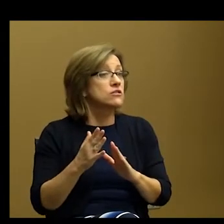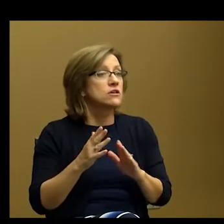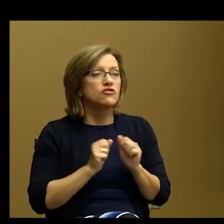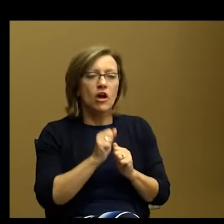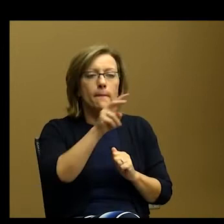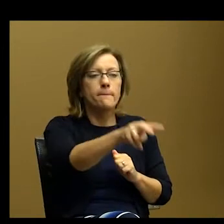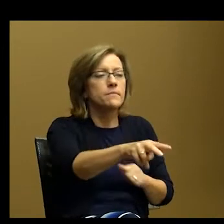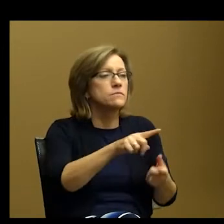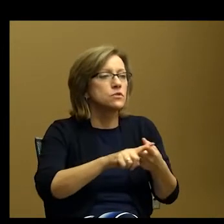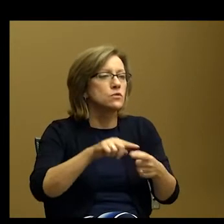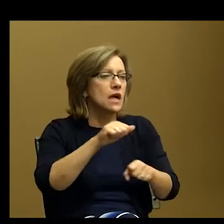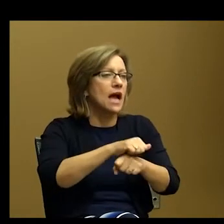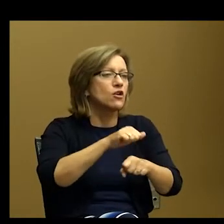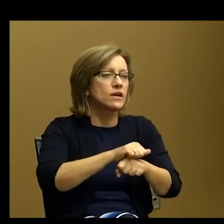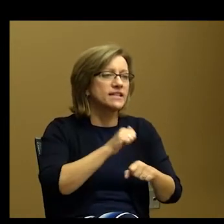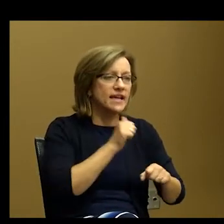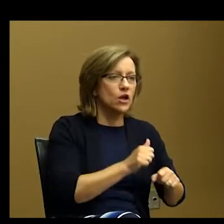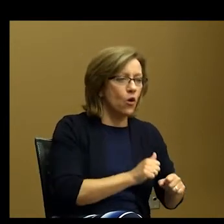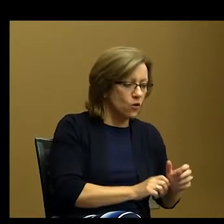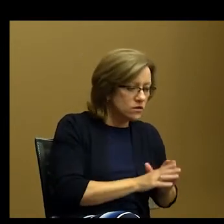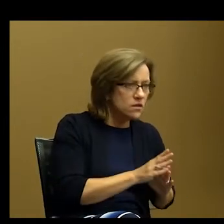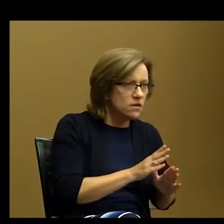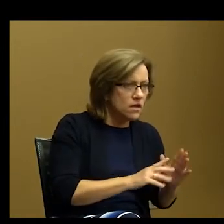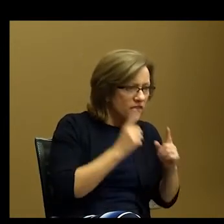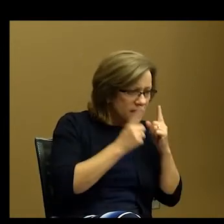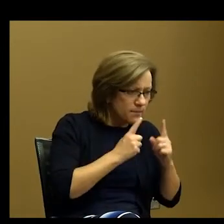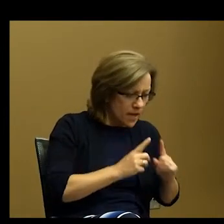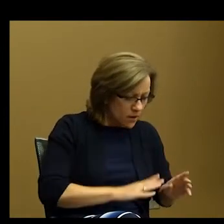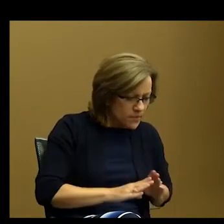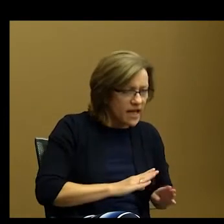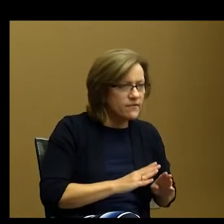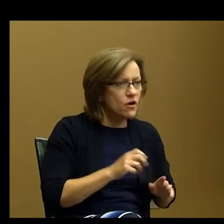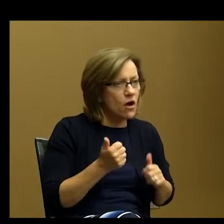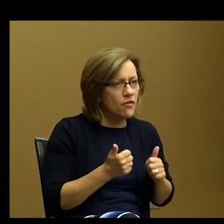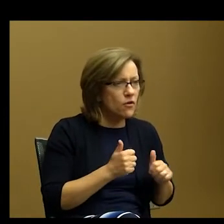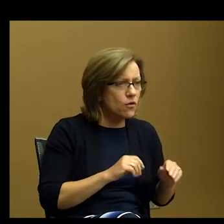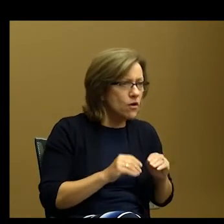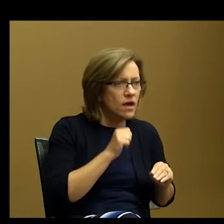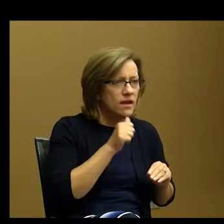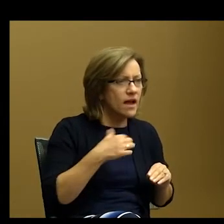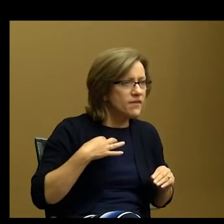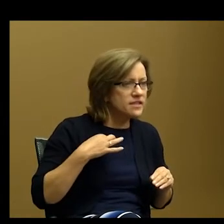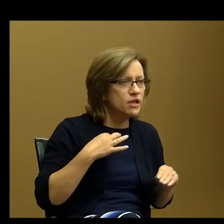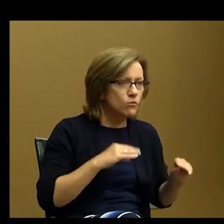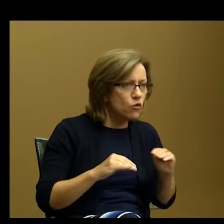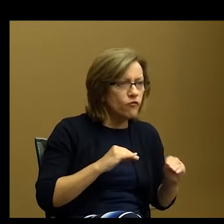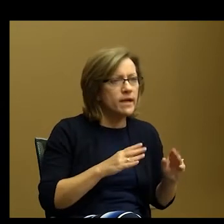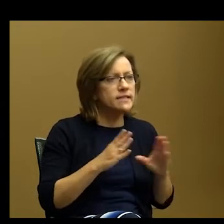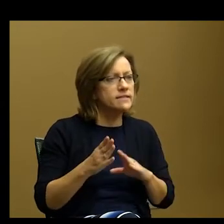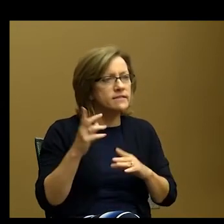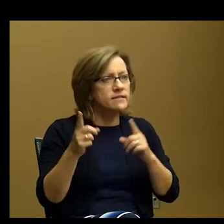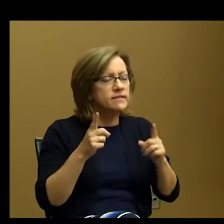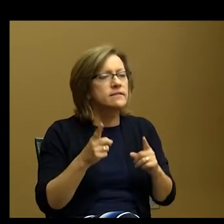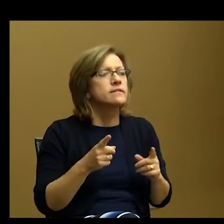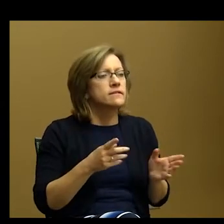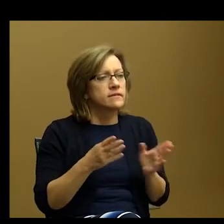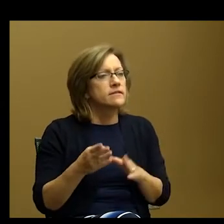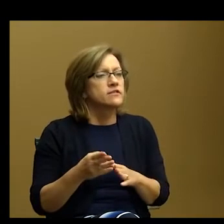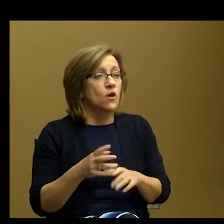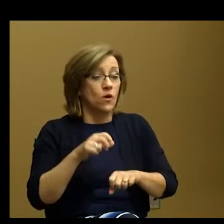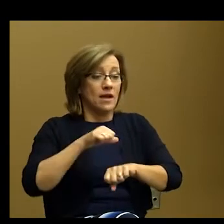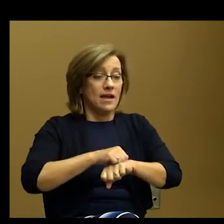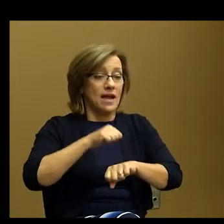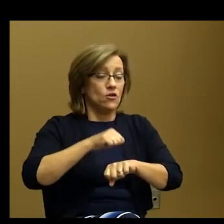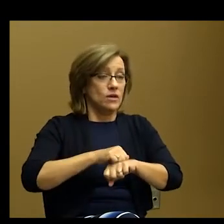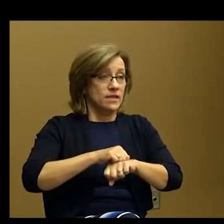for that concrete, right? And we don't think about the other piece. Okay, so those concrete